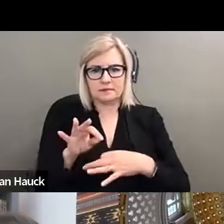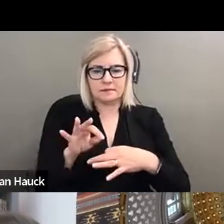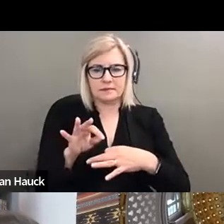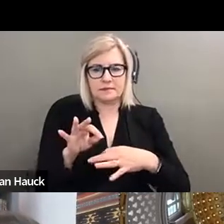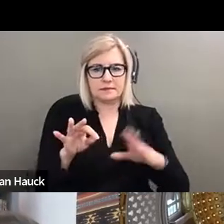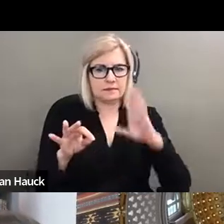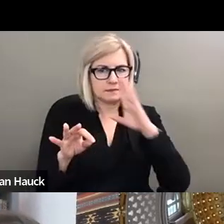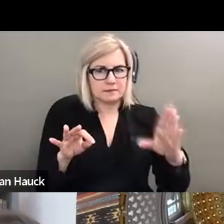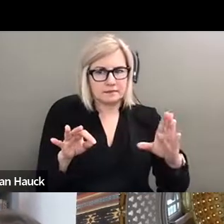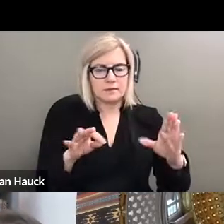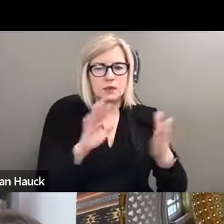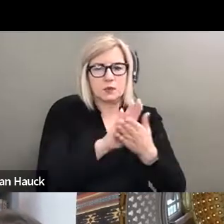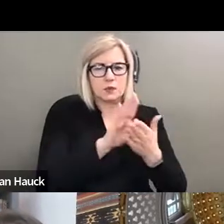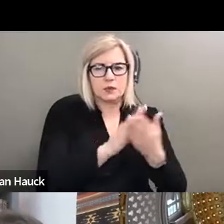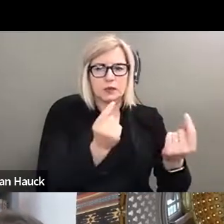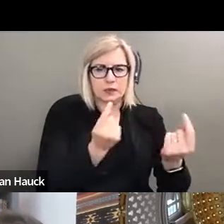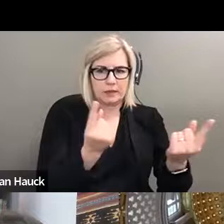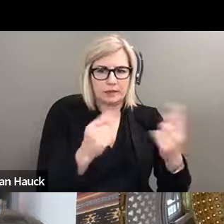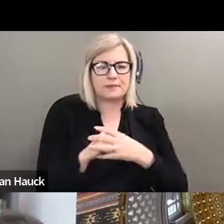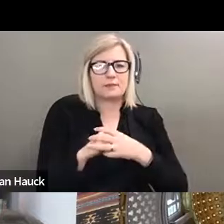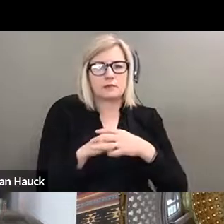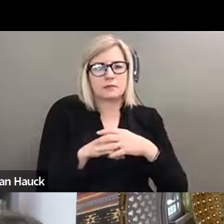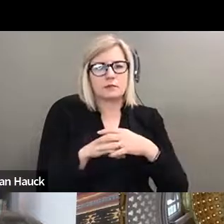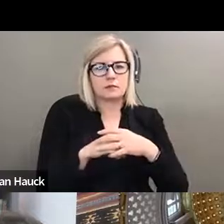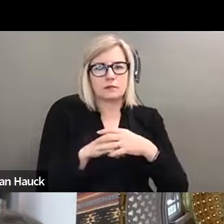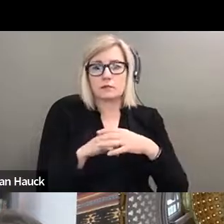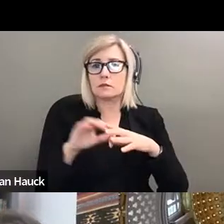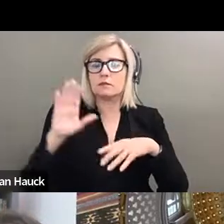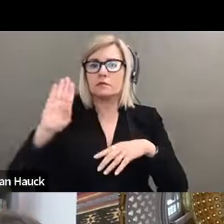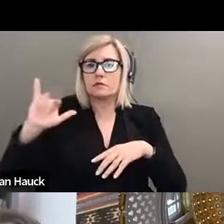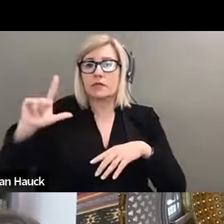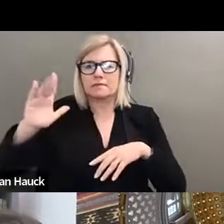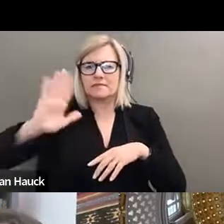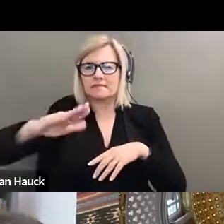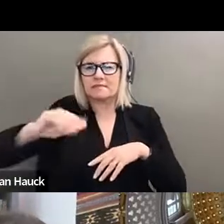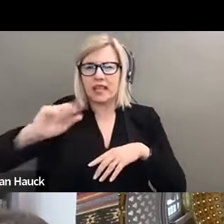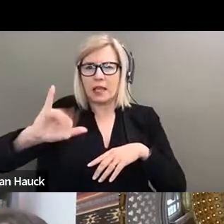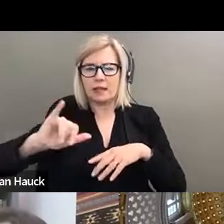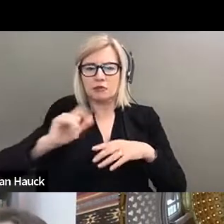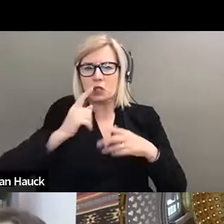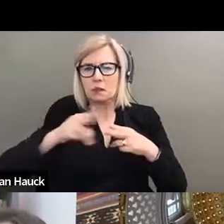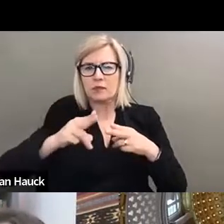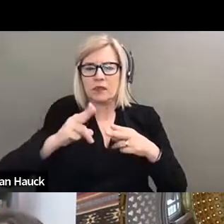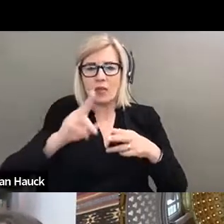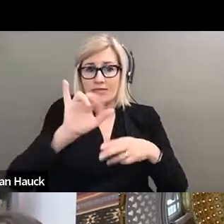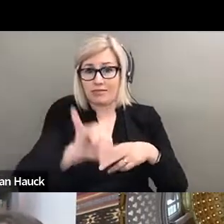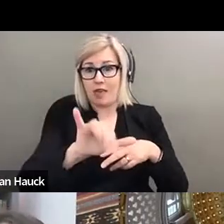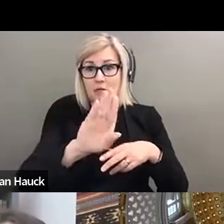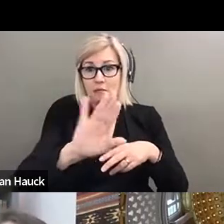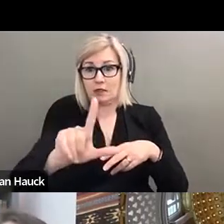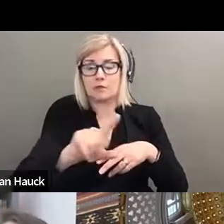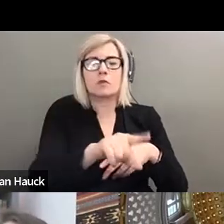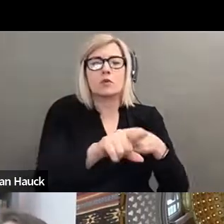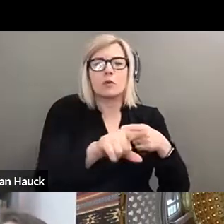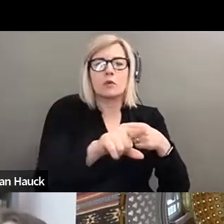directing the schools to do something. And then finally, Hey, Amy, just really quick on that one. I just wanted to make, we always kind of talk